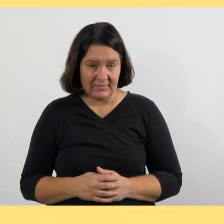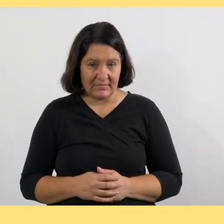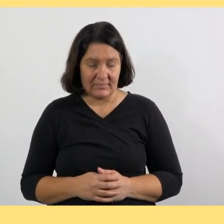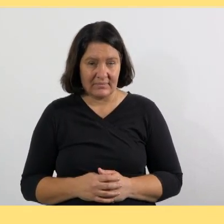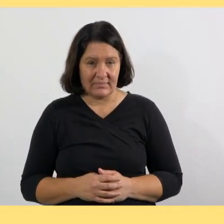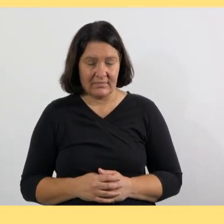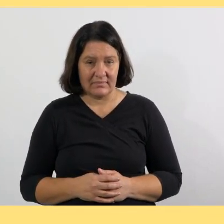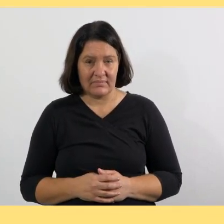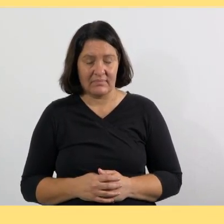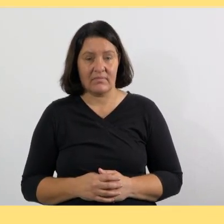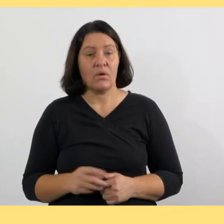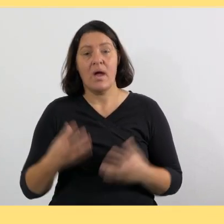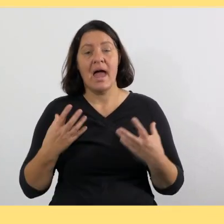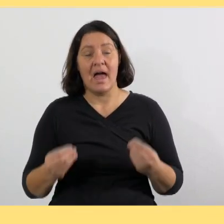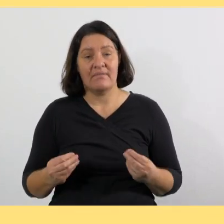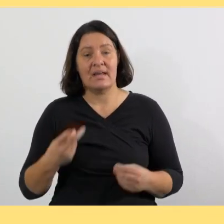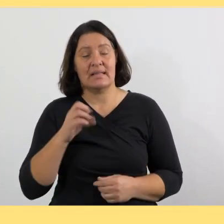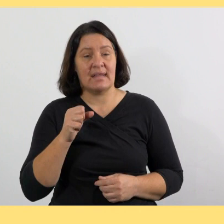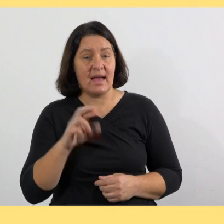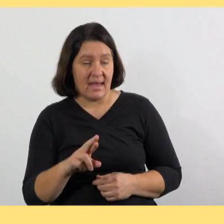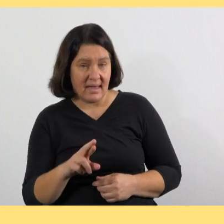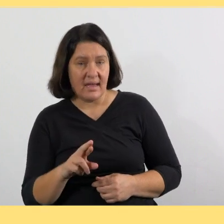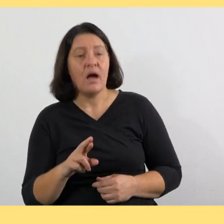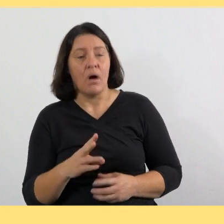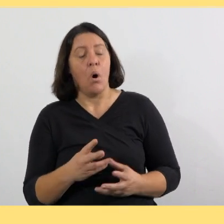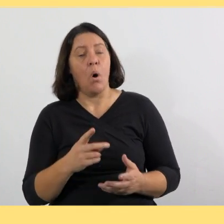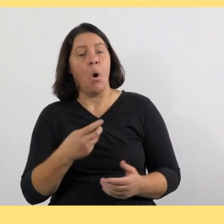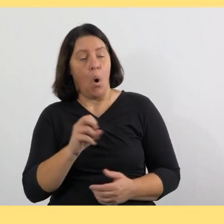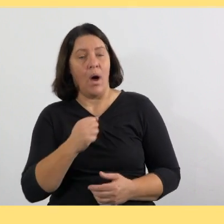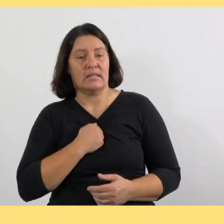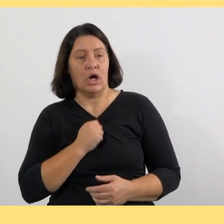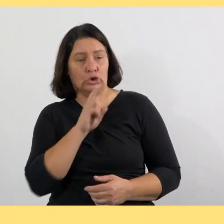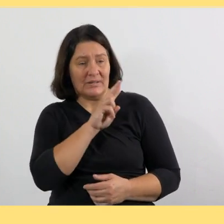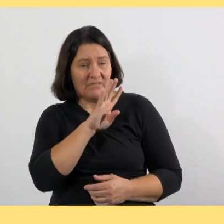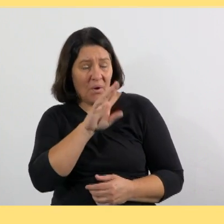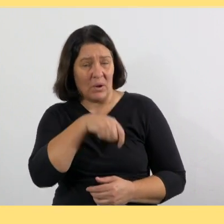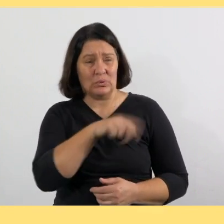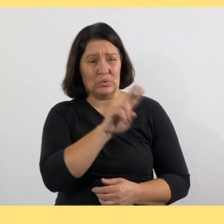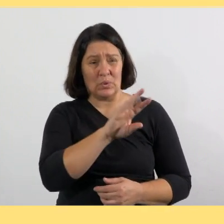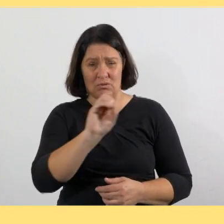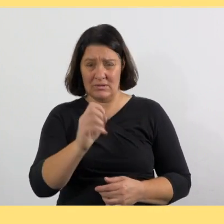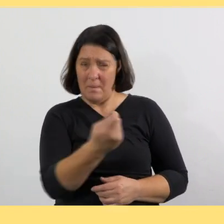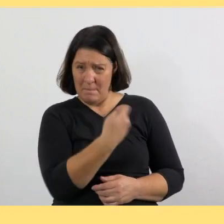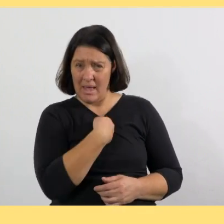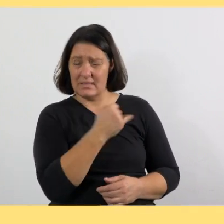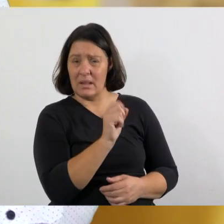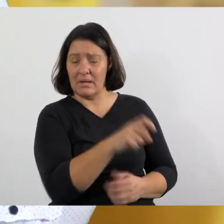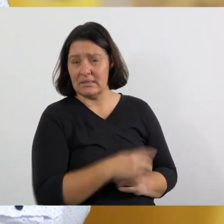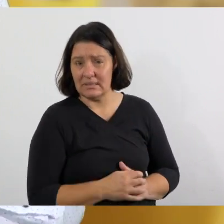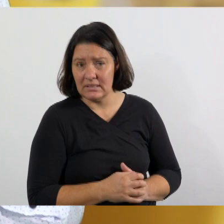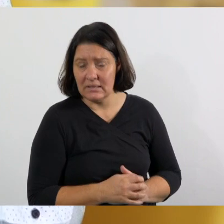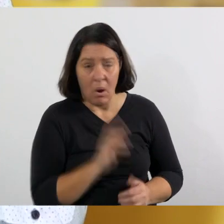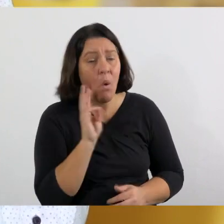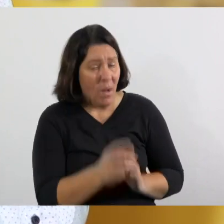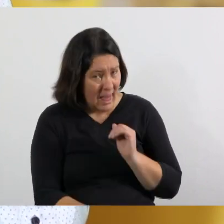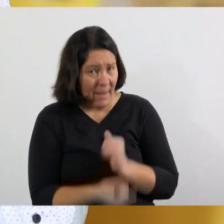side. Here we have debtors that are owing us 24,200.